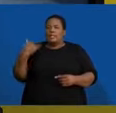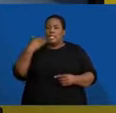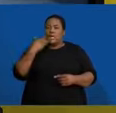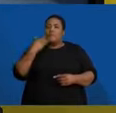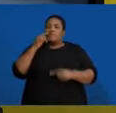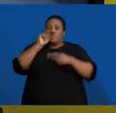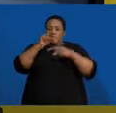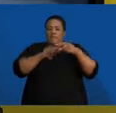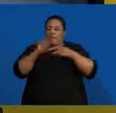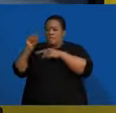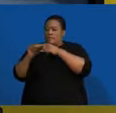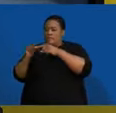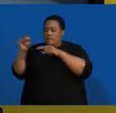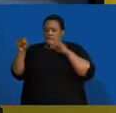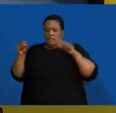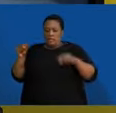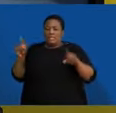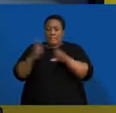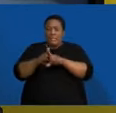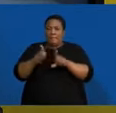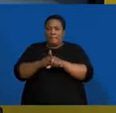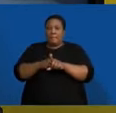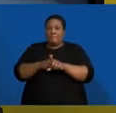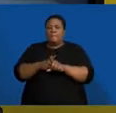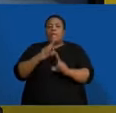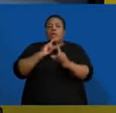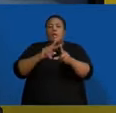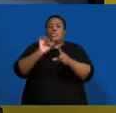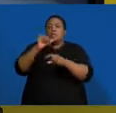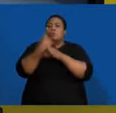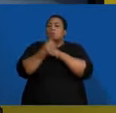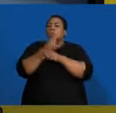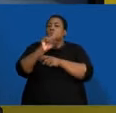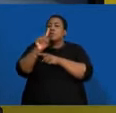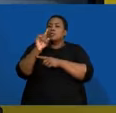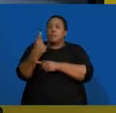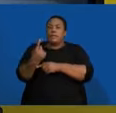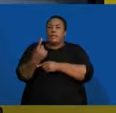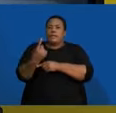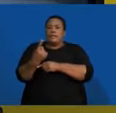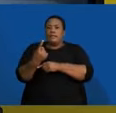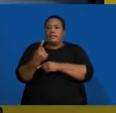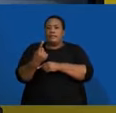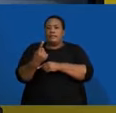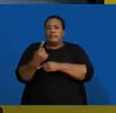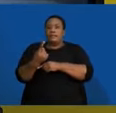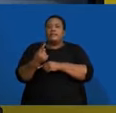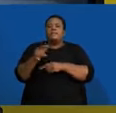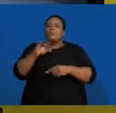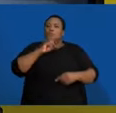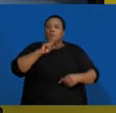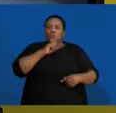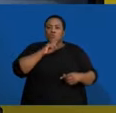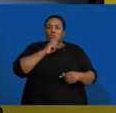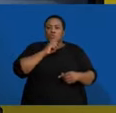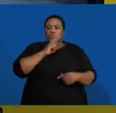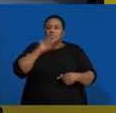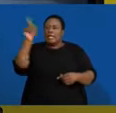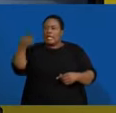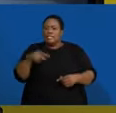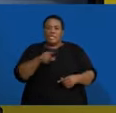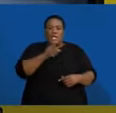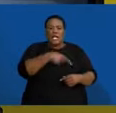as what you are dividing by, your answer is always 1. And please stay away from using the language it cancels